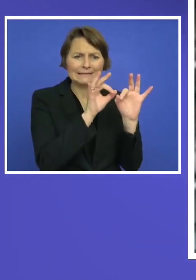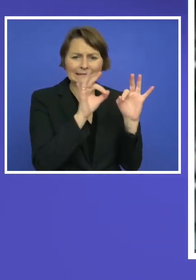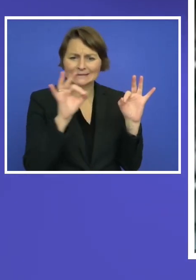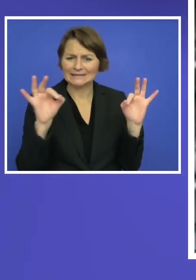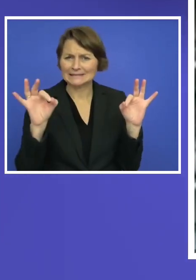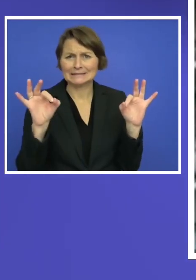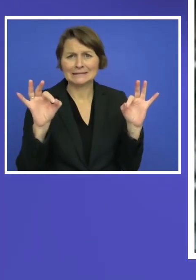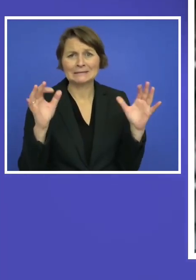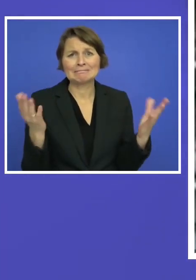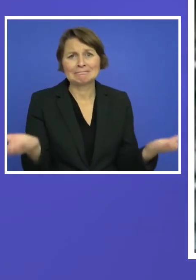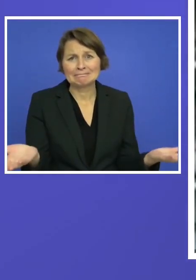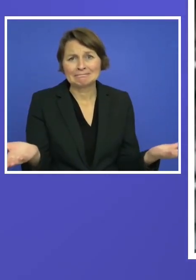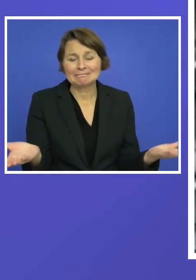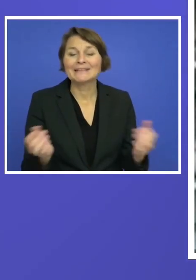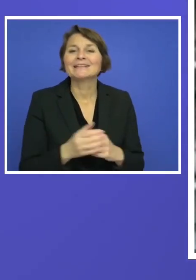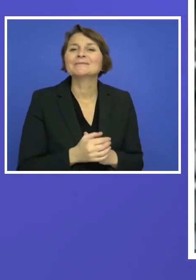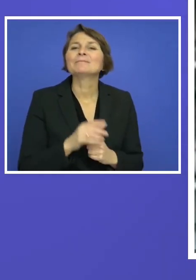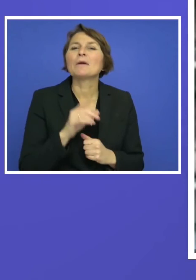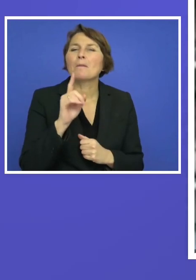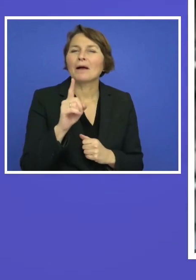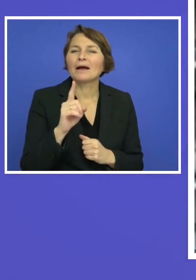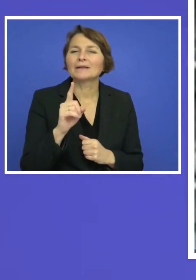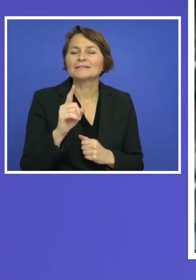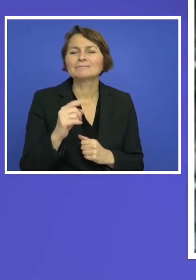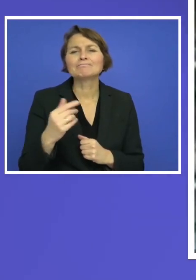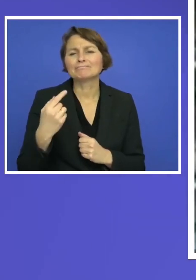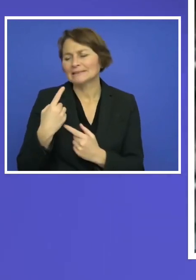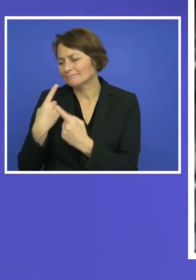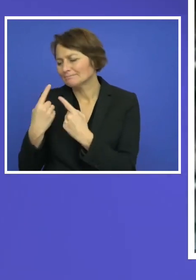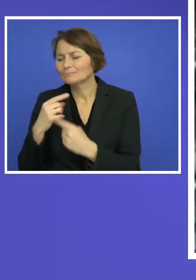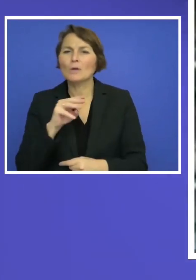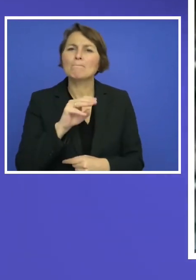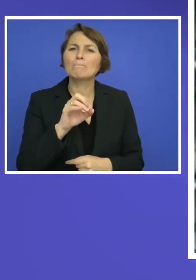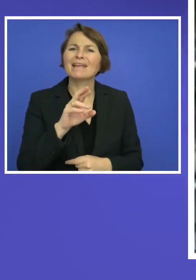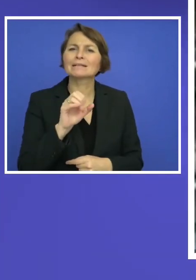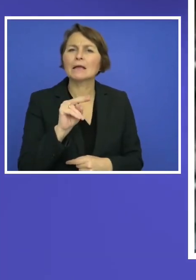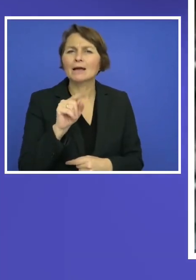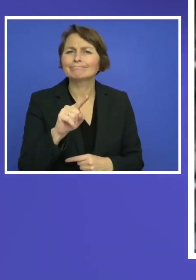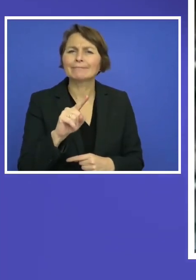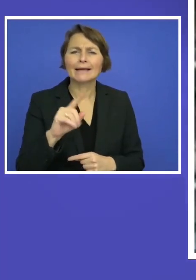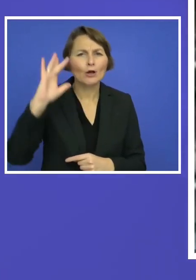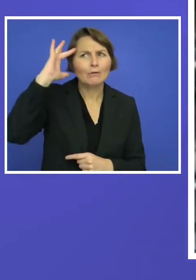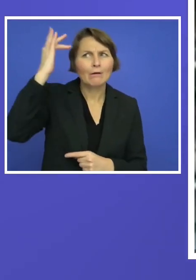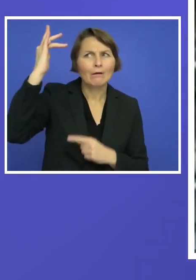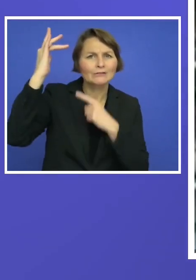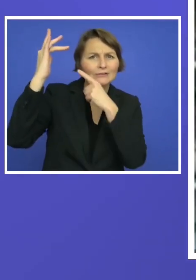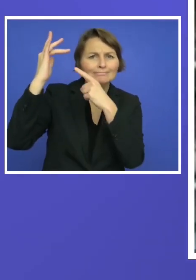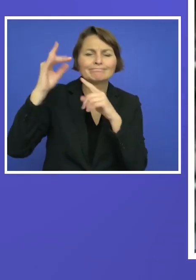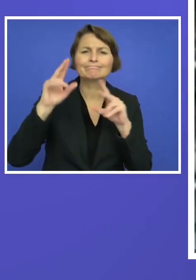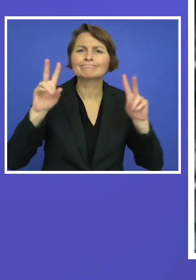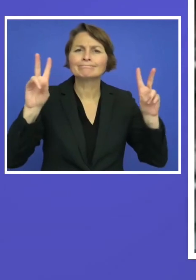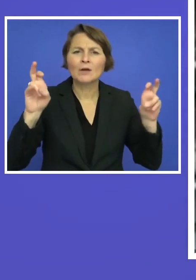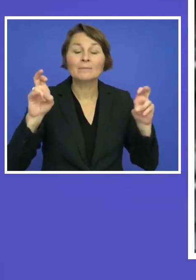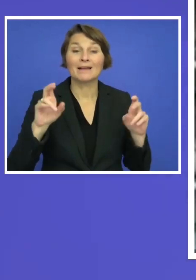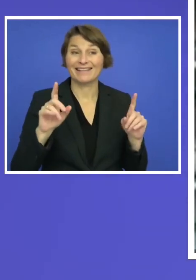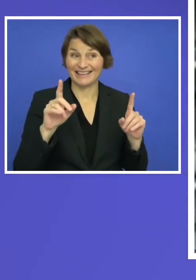when we talked about Miriam and Myrna about cultural issues, I think change is very